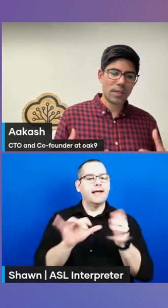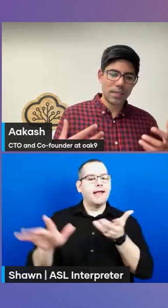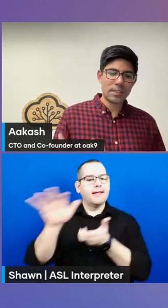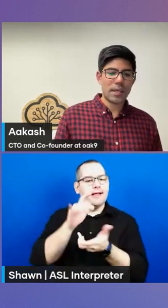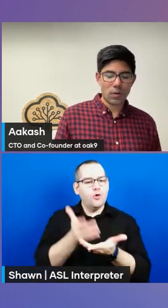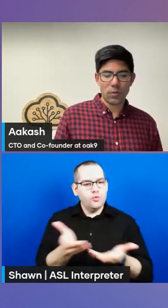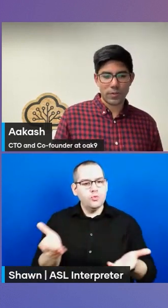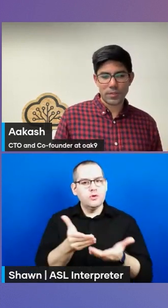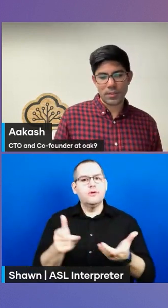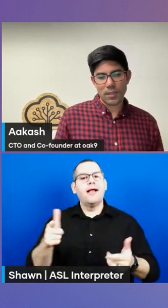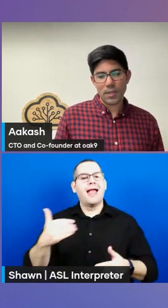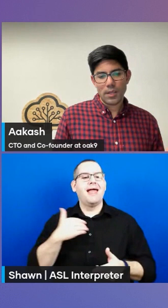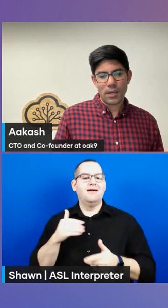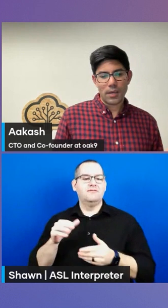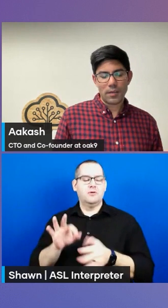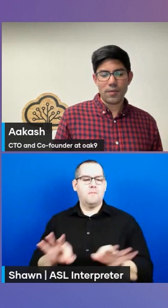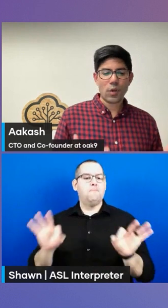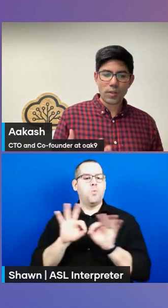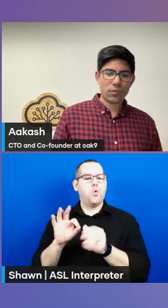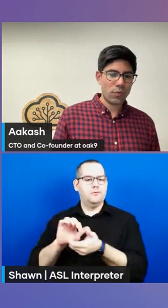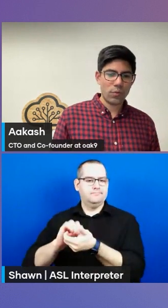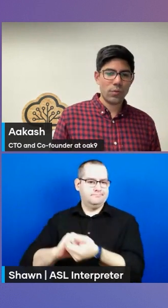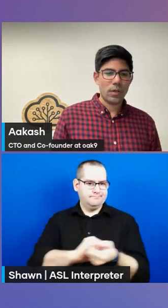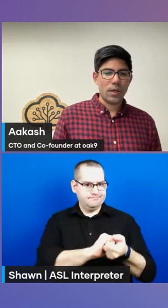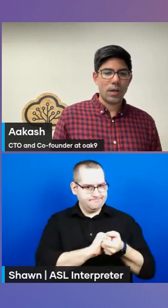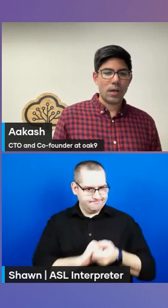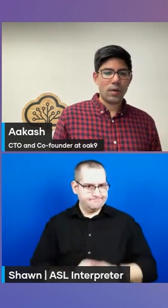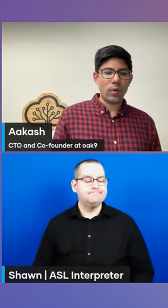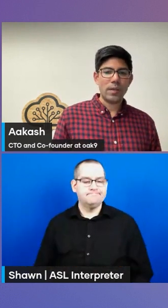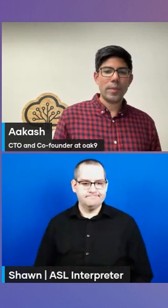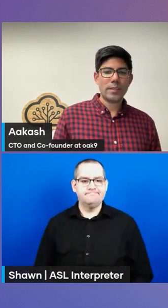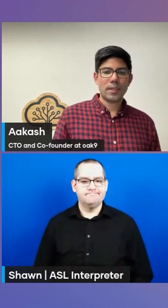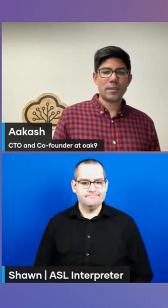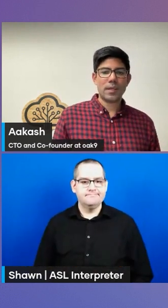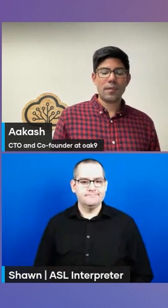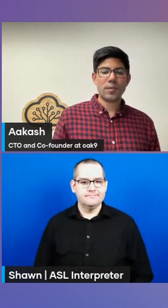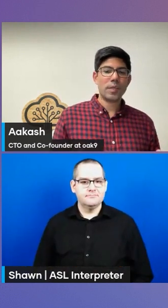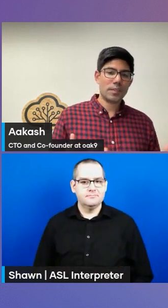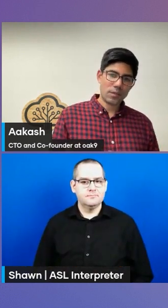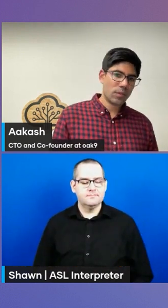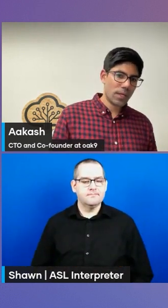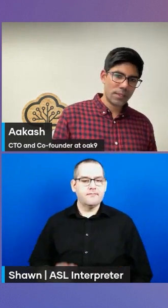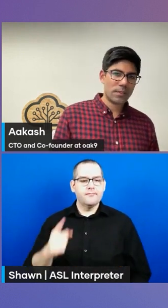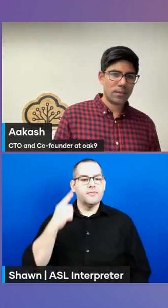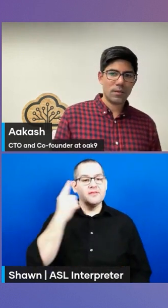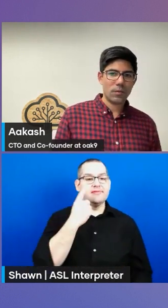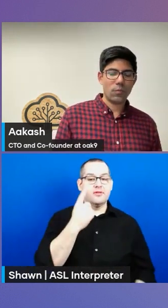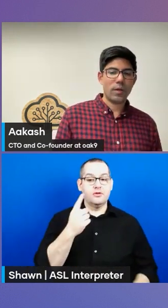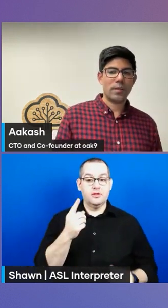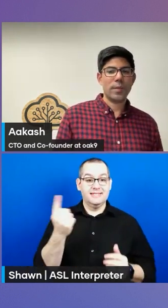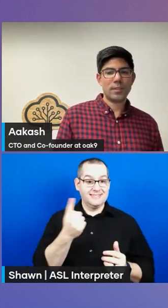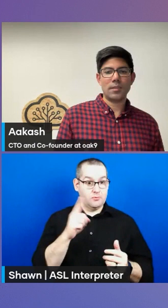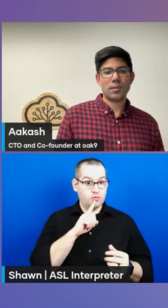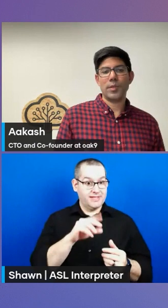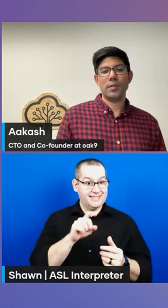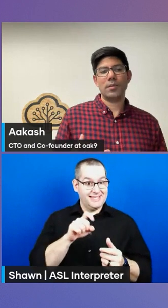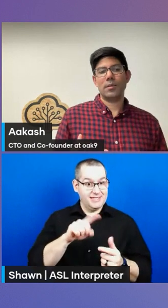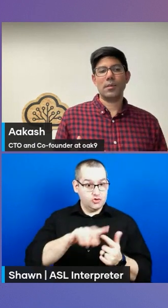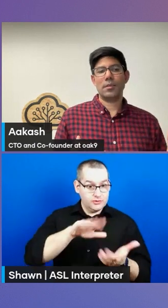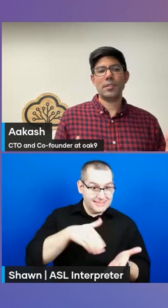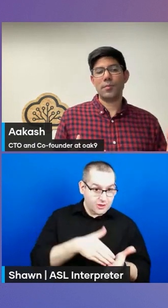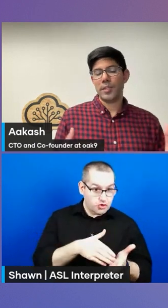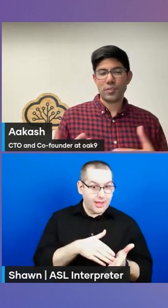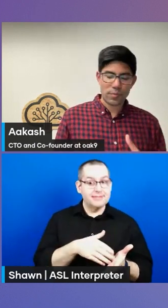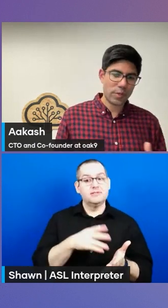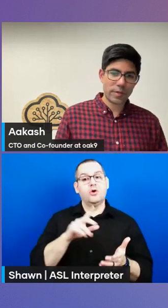across the key stakeholders. They've thought through when it makes sense to have something centralized, when it makes sense